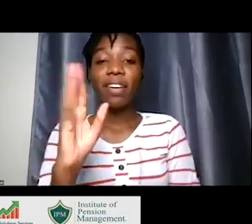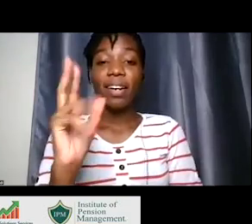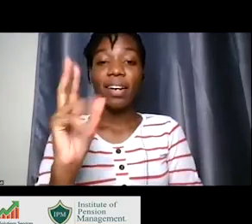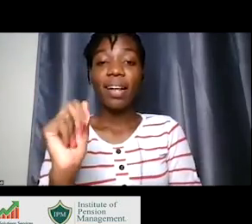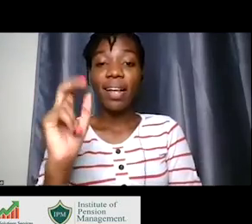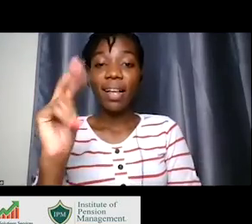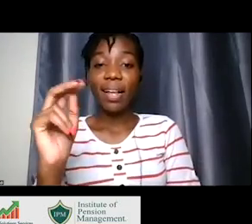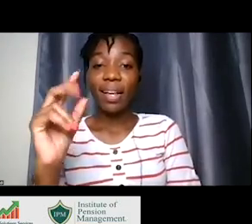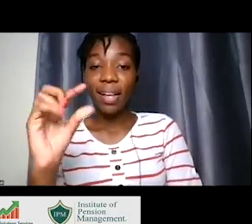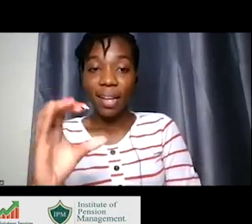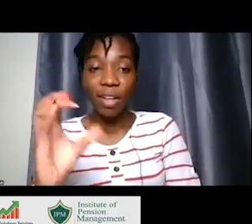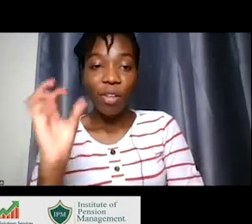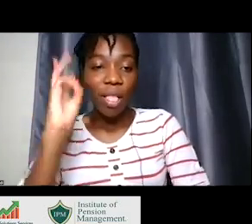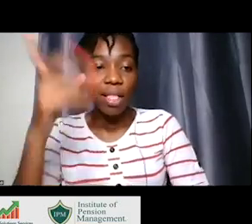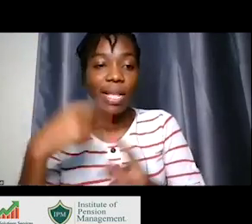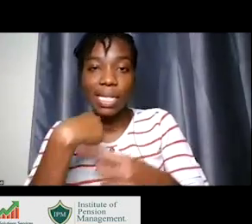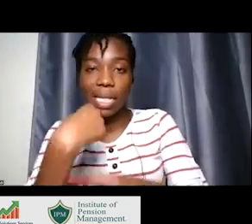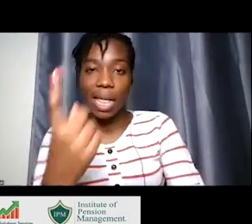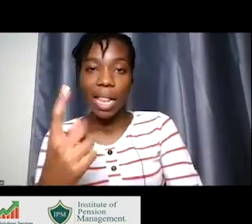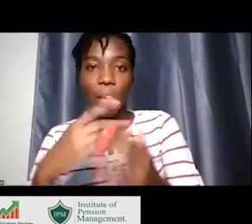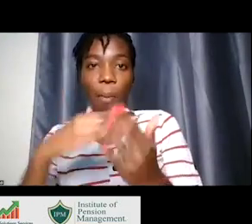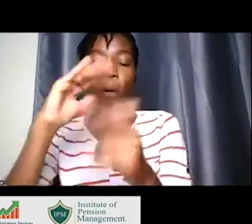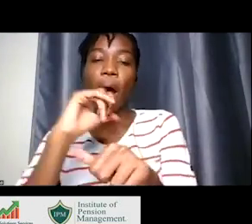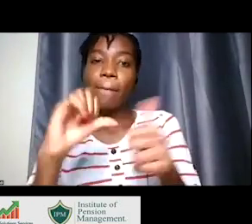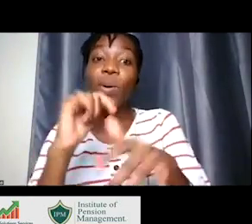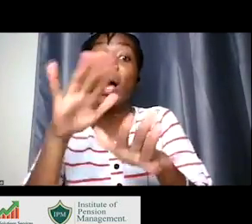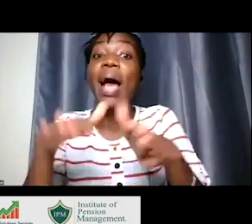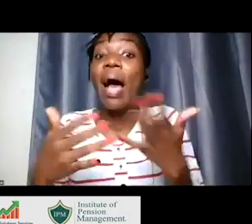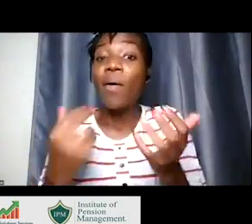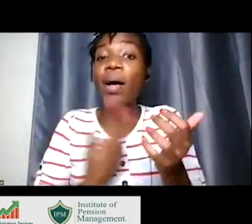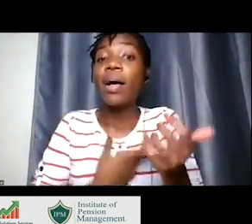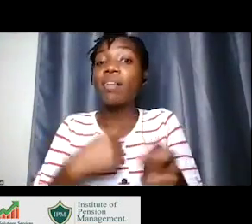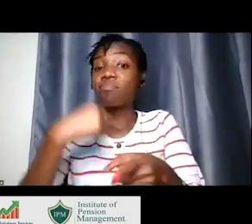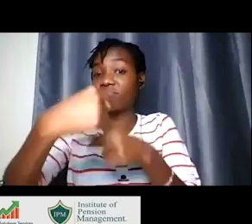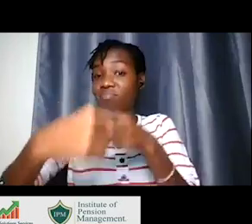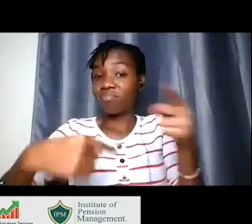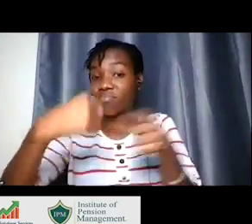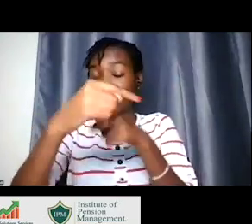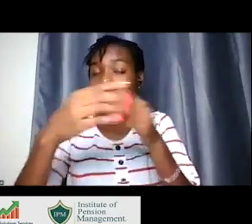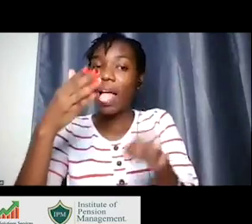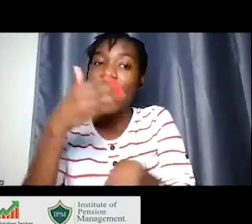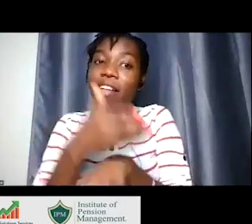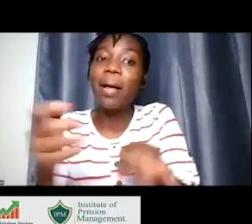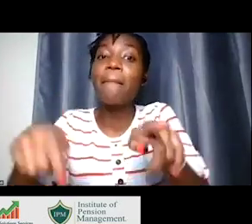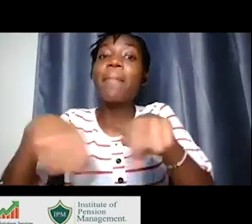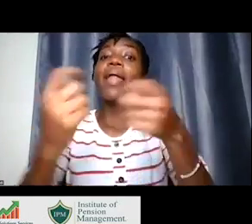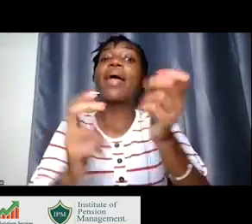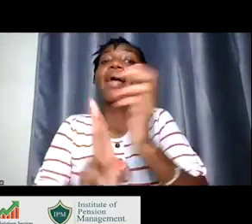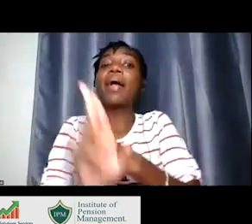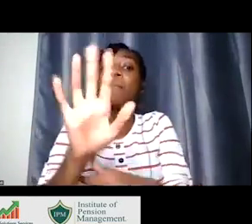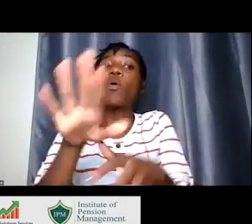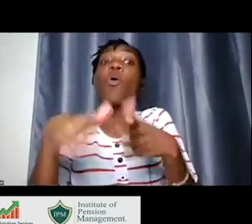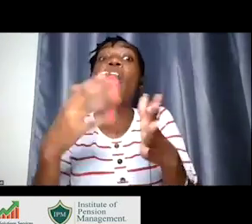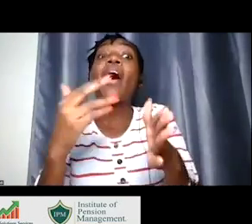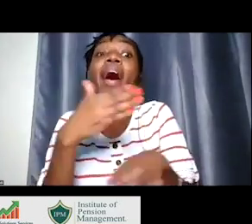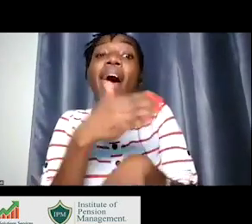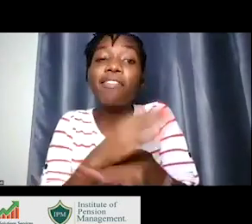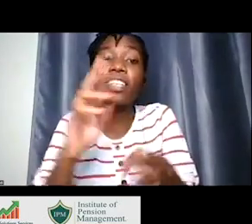can move on after a breakup or after a relationship has gone sour.